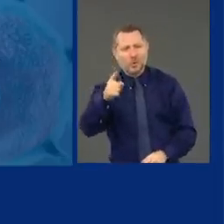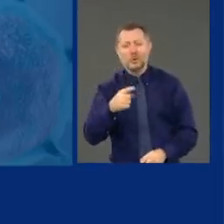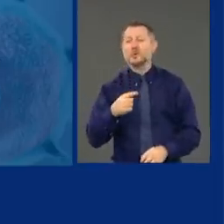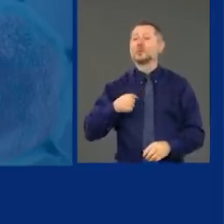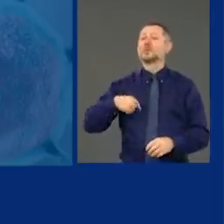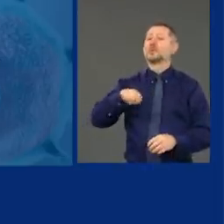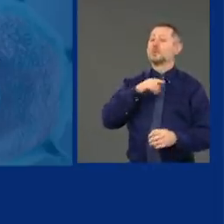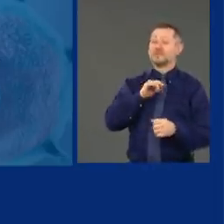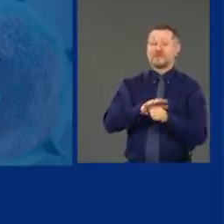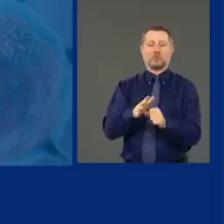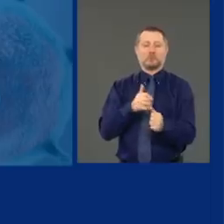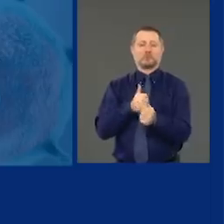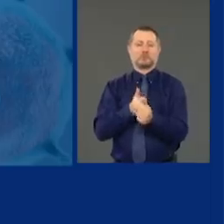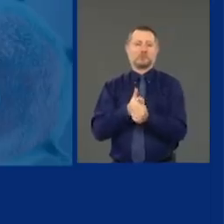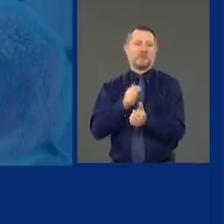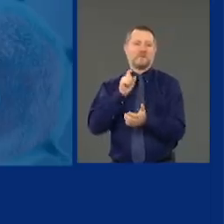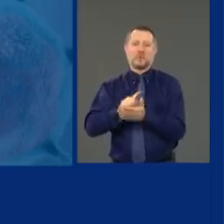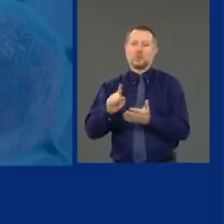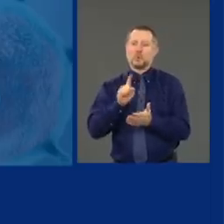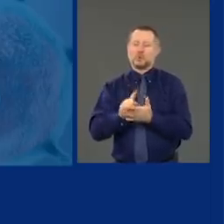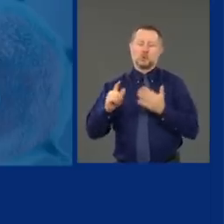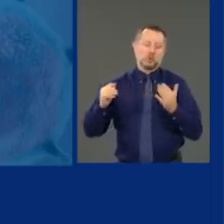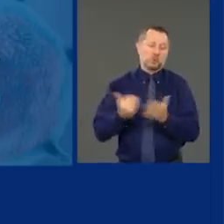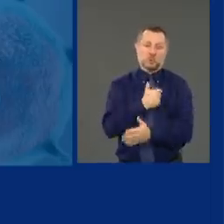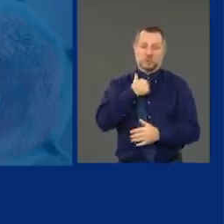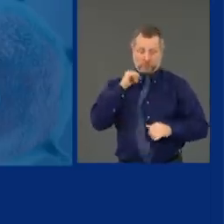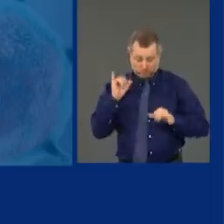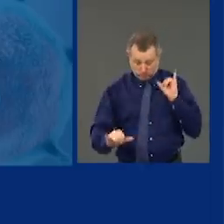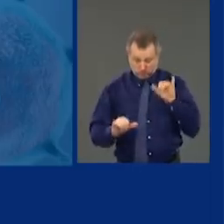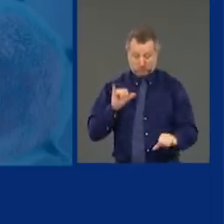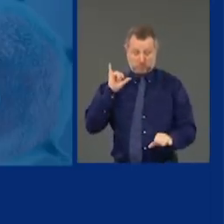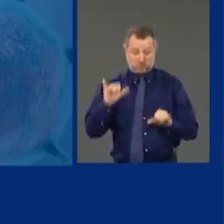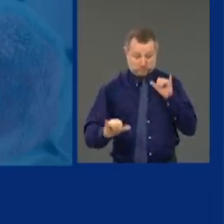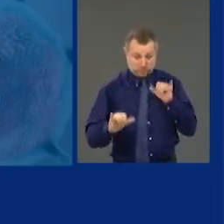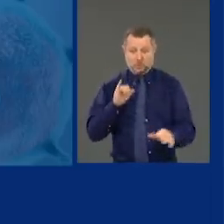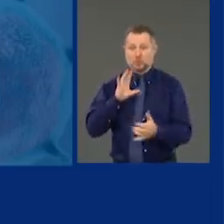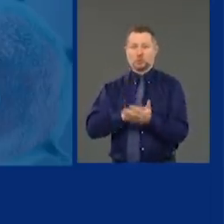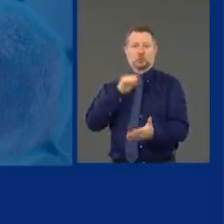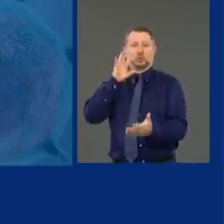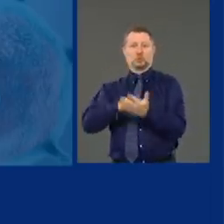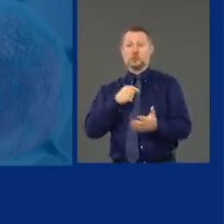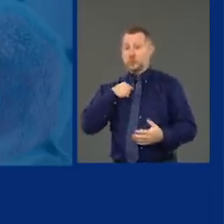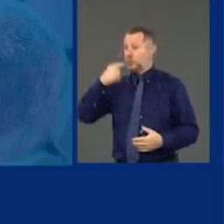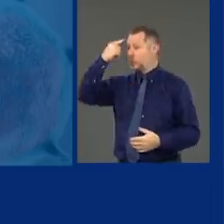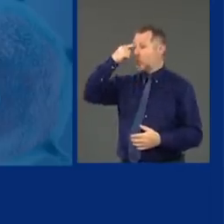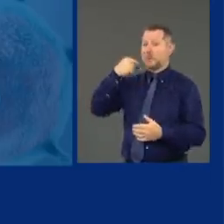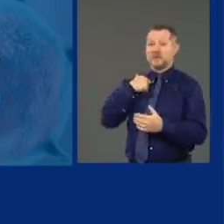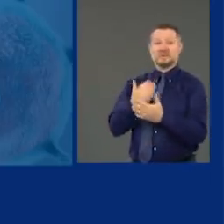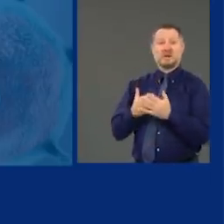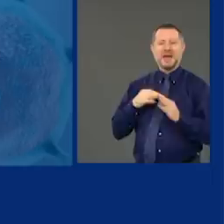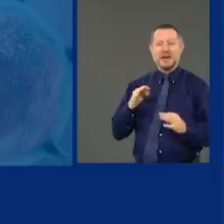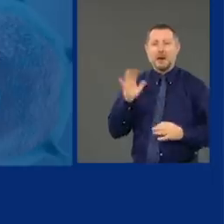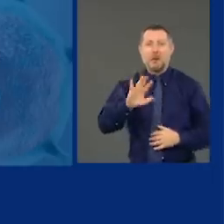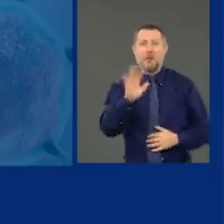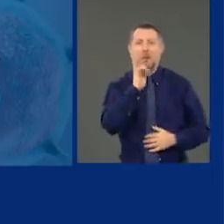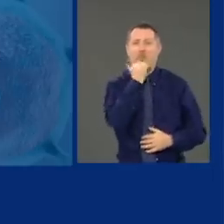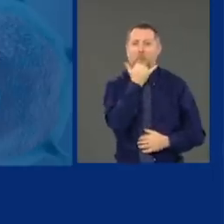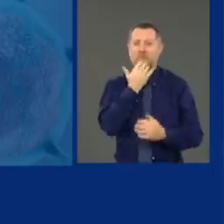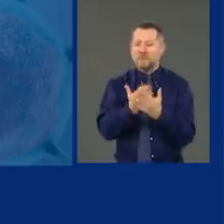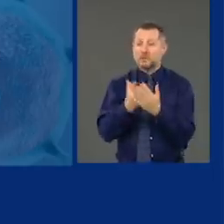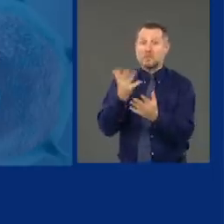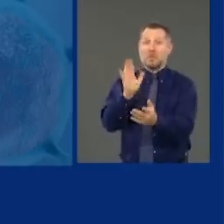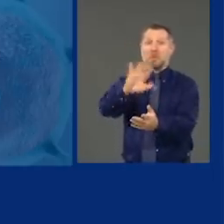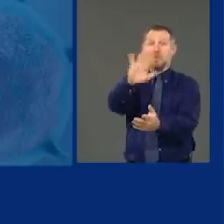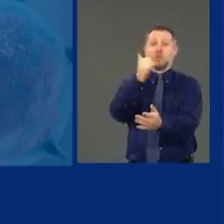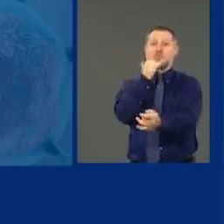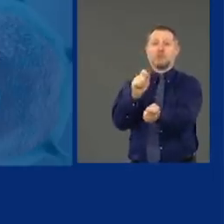week. And sometimes what you learn is different than what they told you in the first place. Who is the they? The they in this